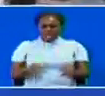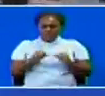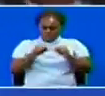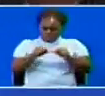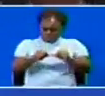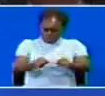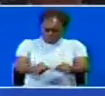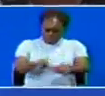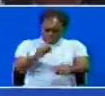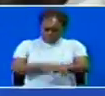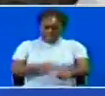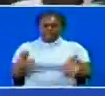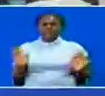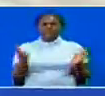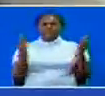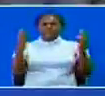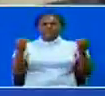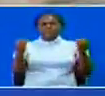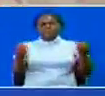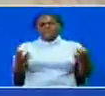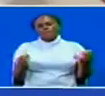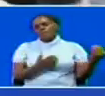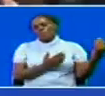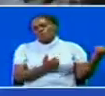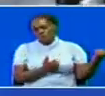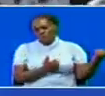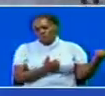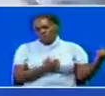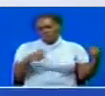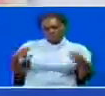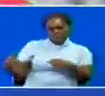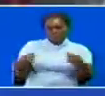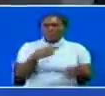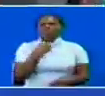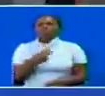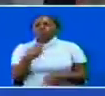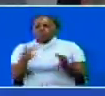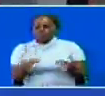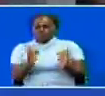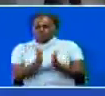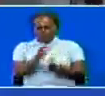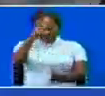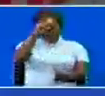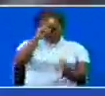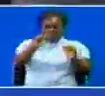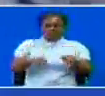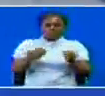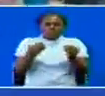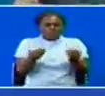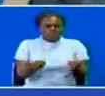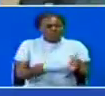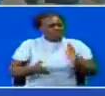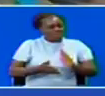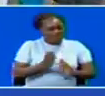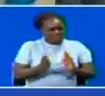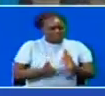continues during this festive season, many are hoping that the stalemate between the union officials and government can be resolved